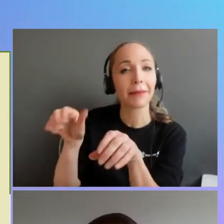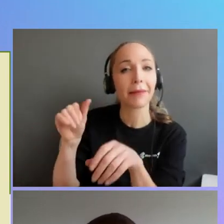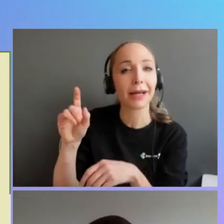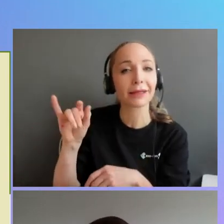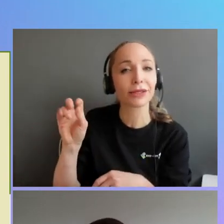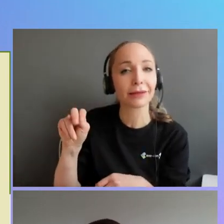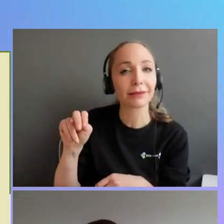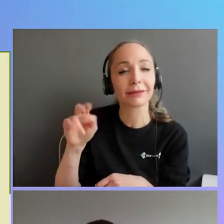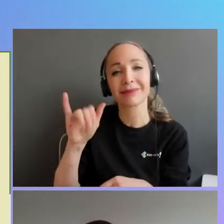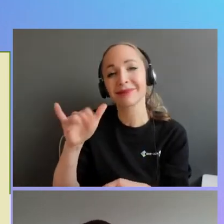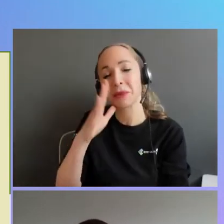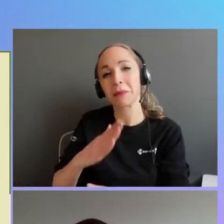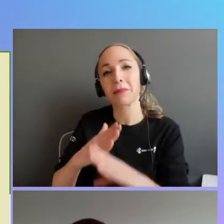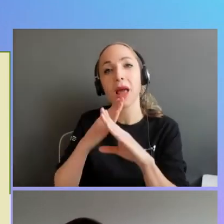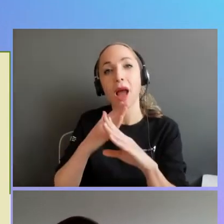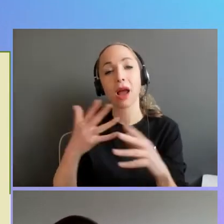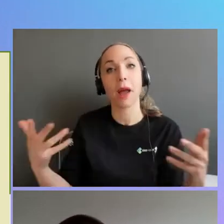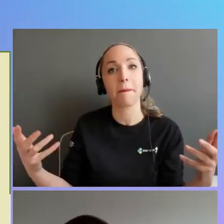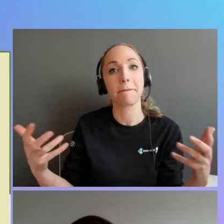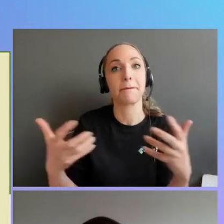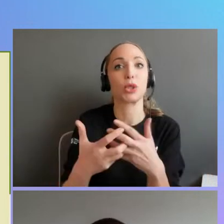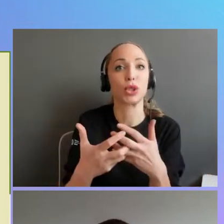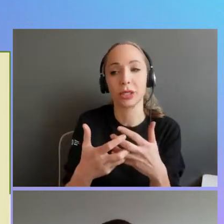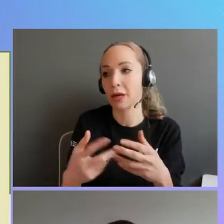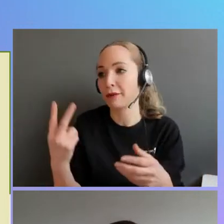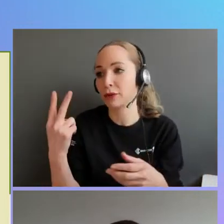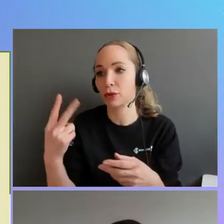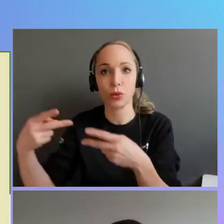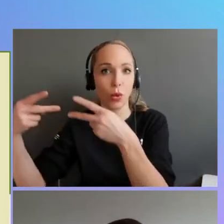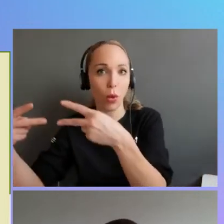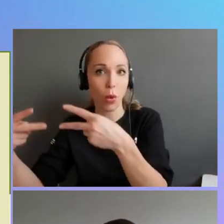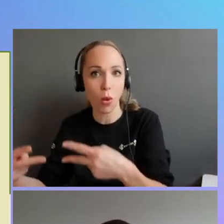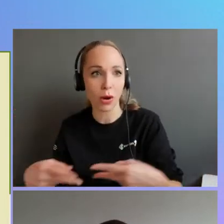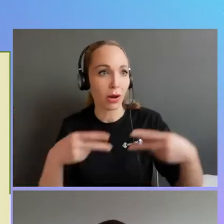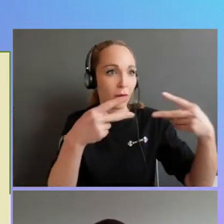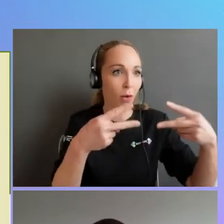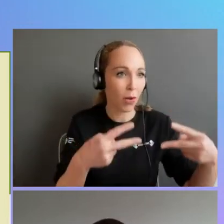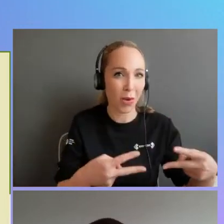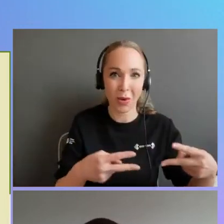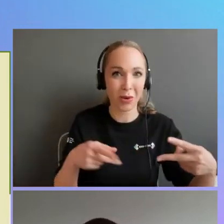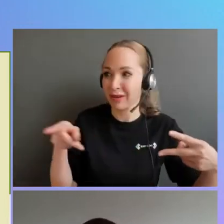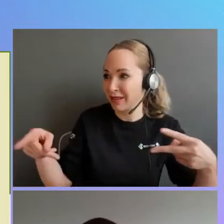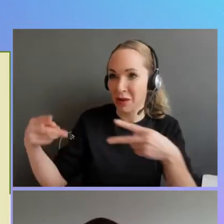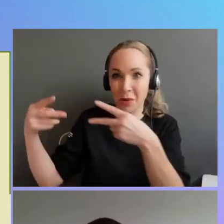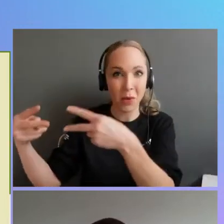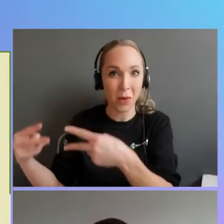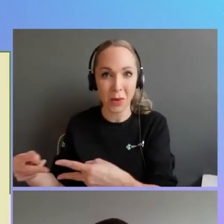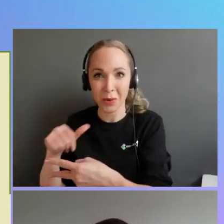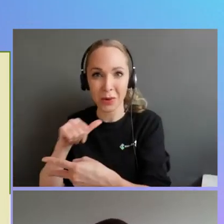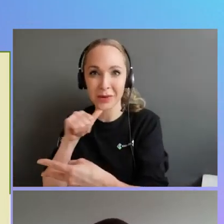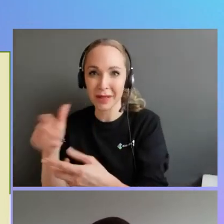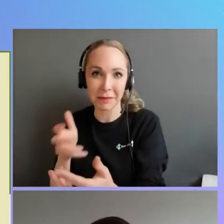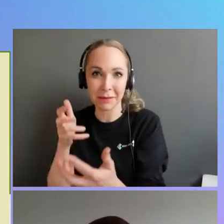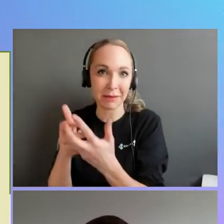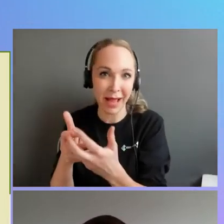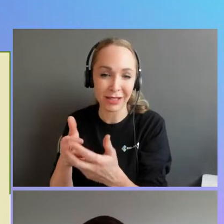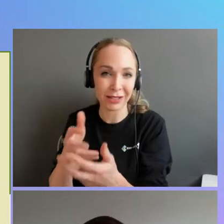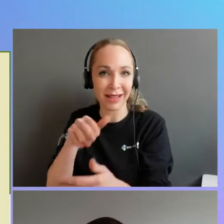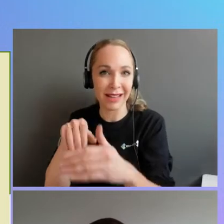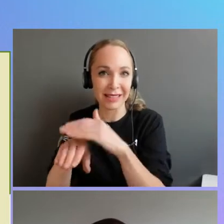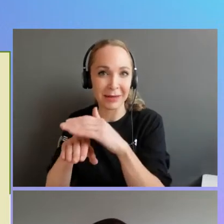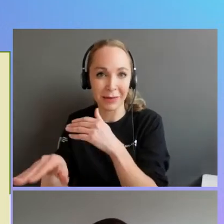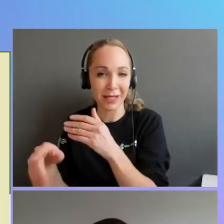code that doesn't pass your accessibility requirements and link to the specific reports on